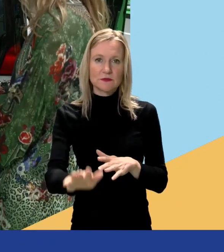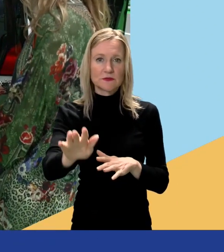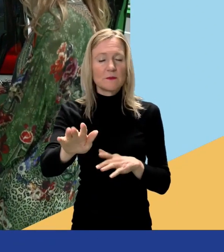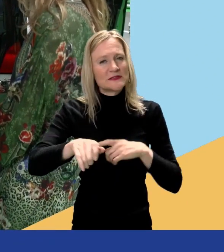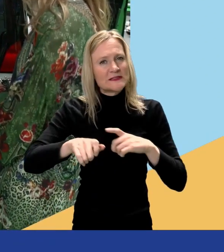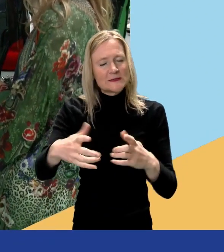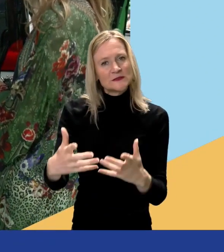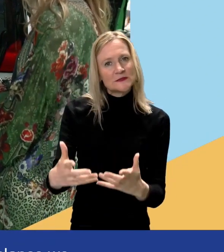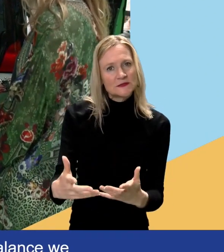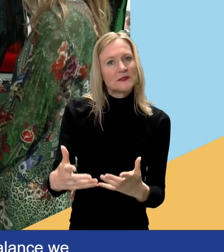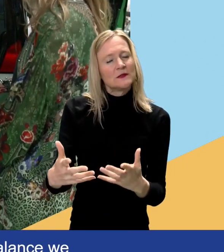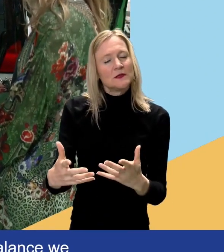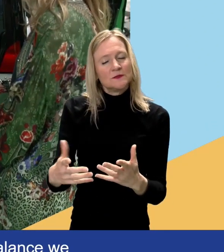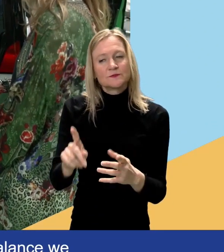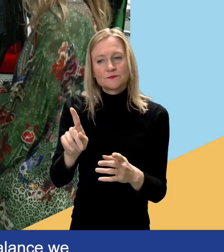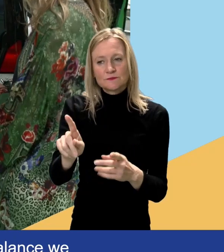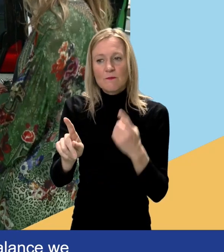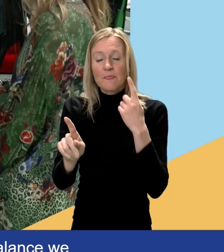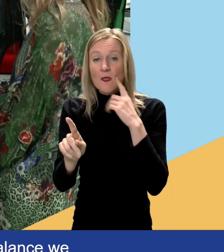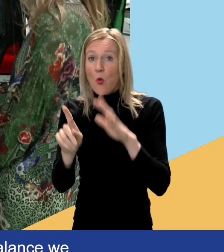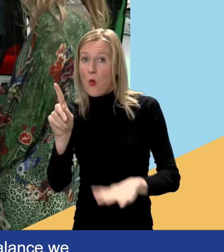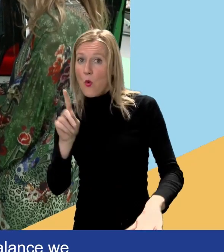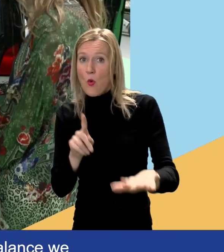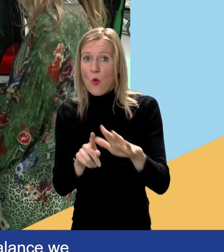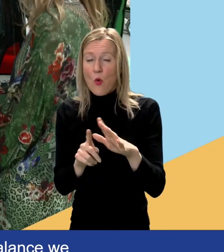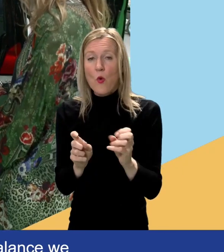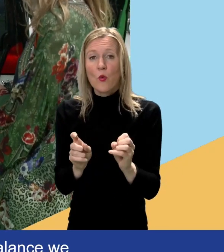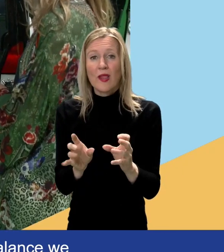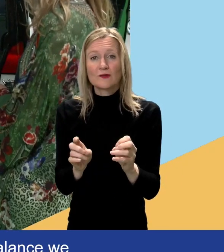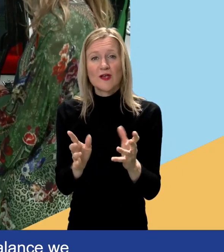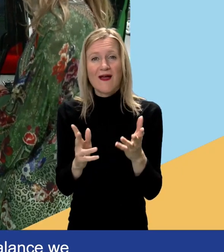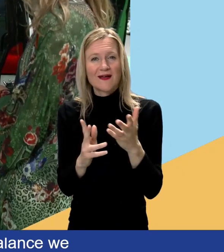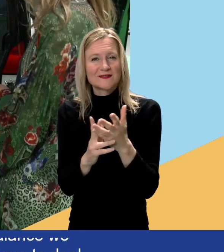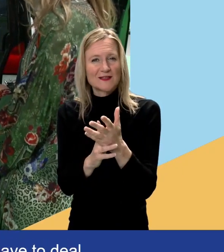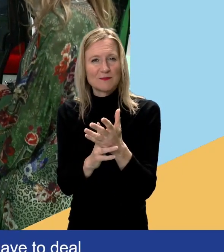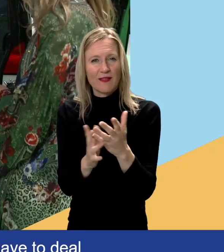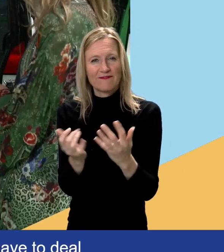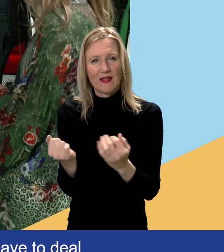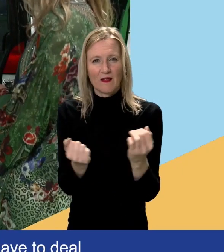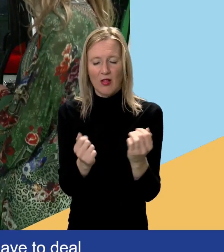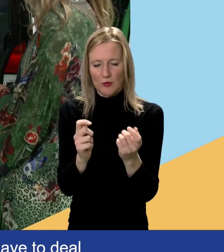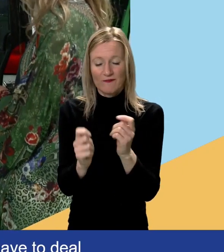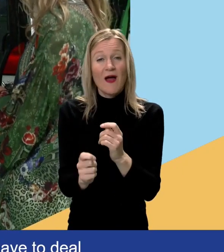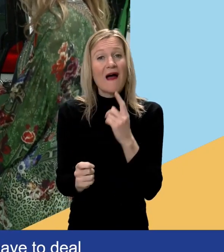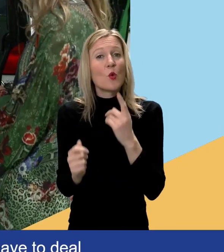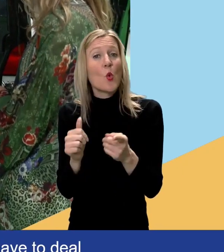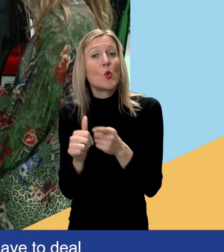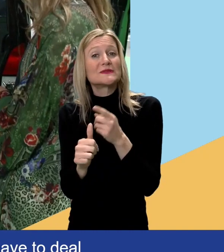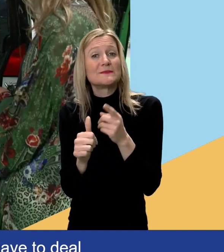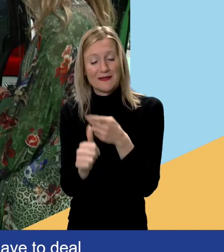of weight that you have to deal with. I think nearly all of the wheelchair accessible vehicle converters now offer an automated ramp in one way or